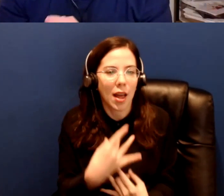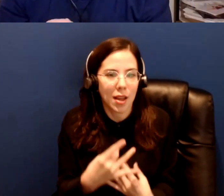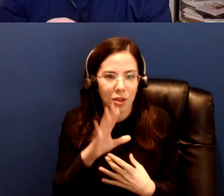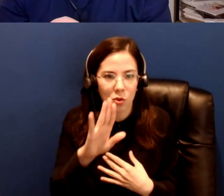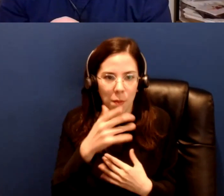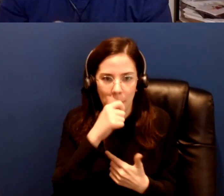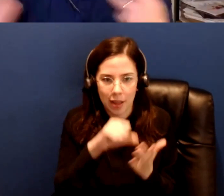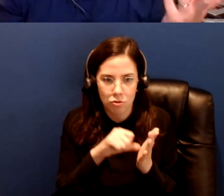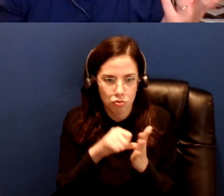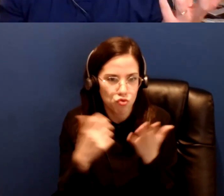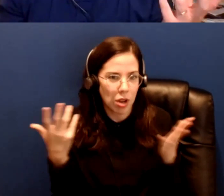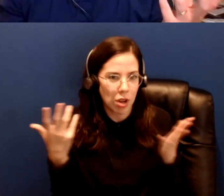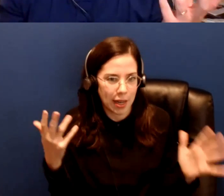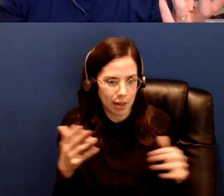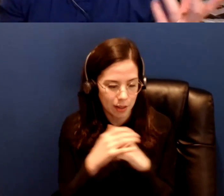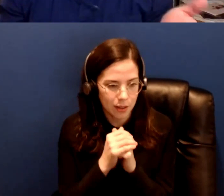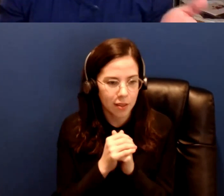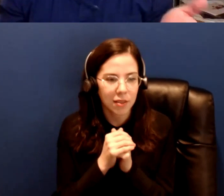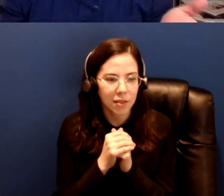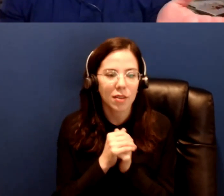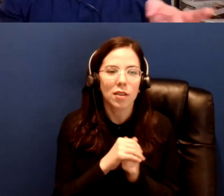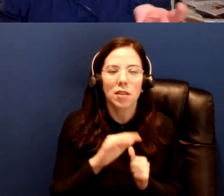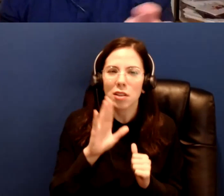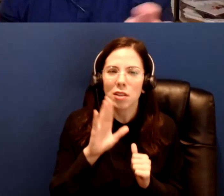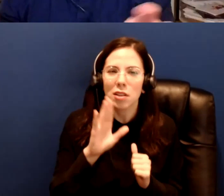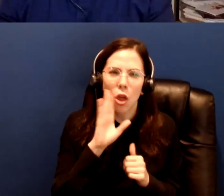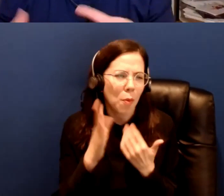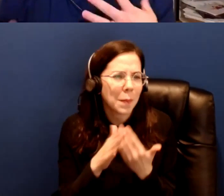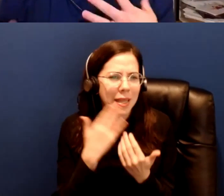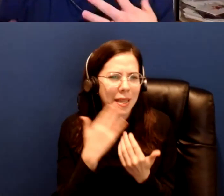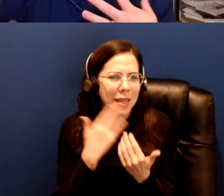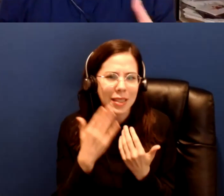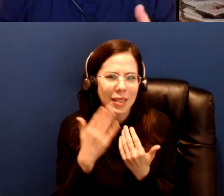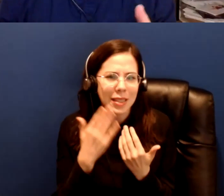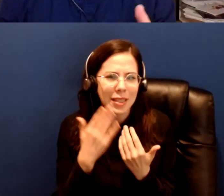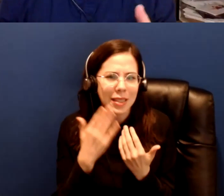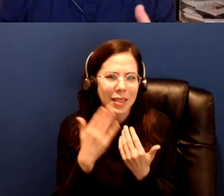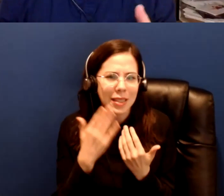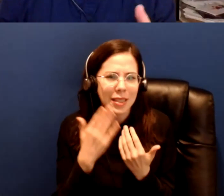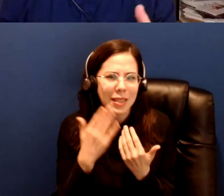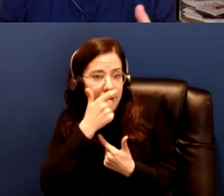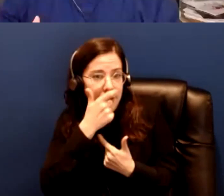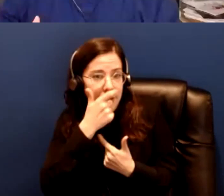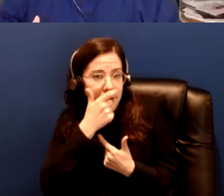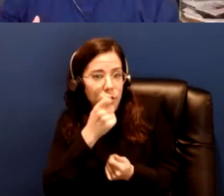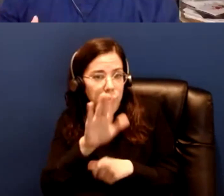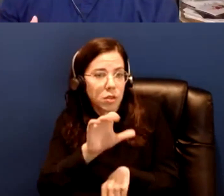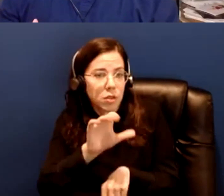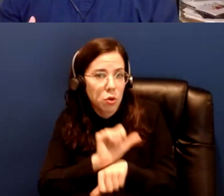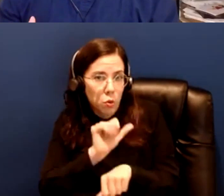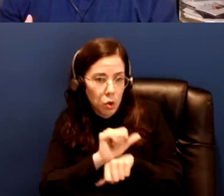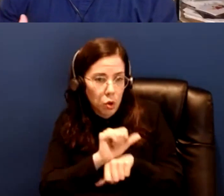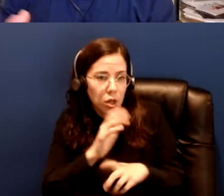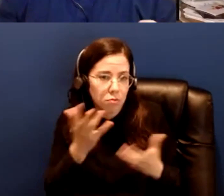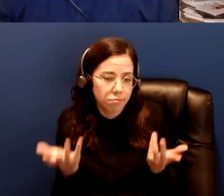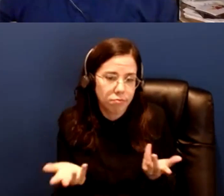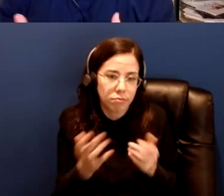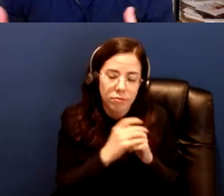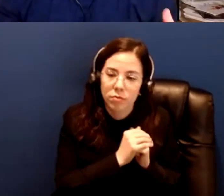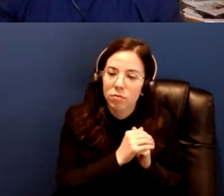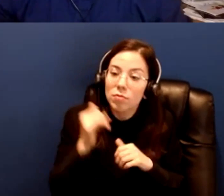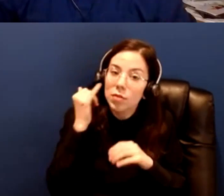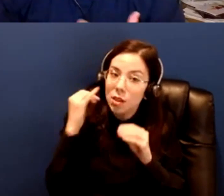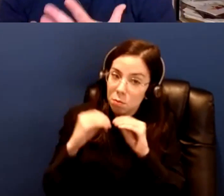going to be the quote unquote lowest hanging fruit for you if someone has already expressed interest in you and your work. If you have more time, it's